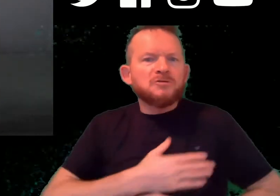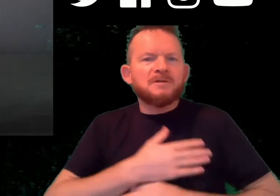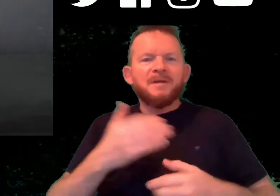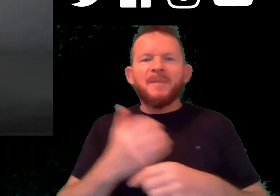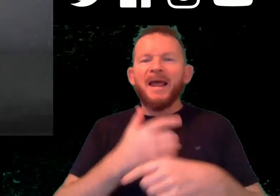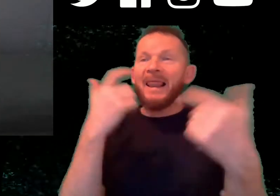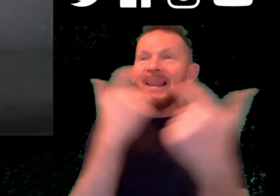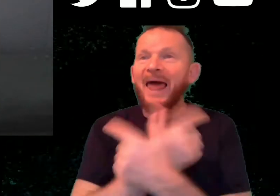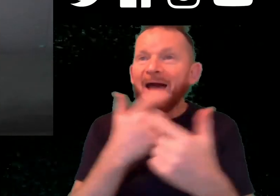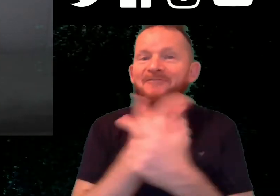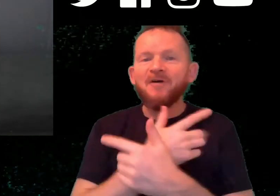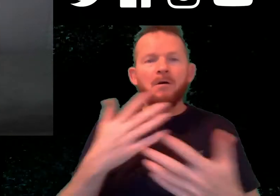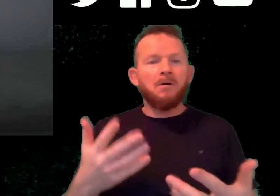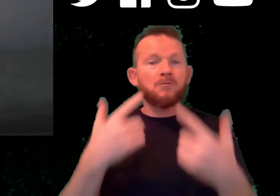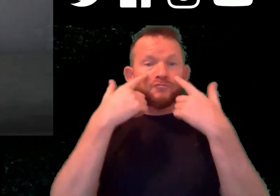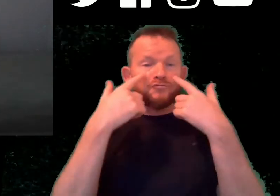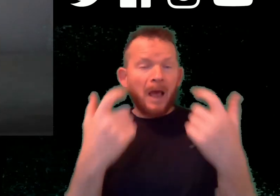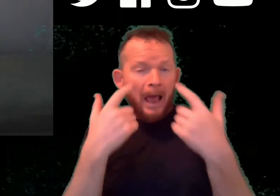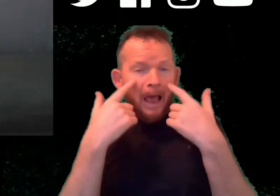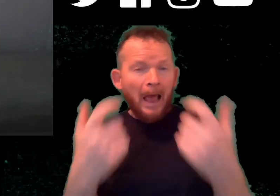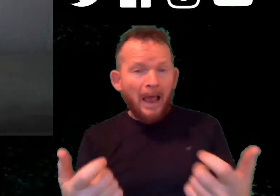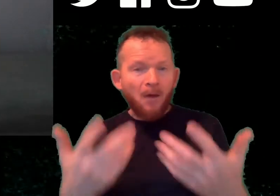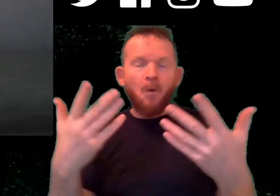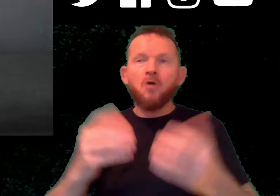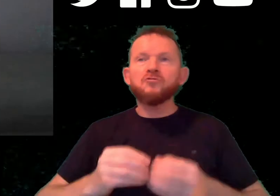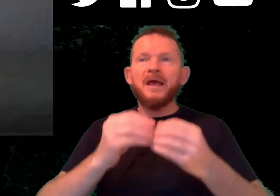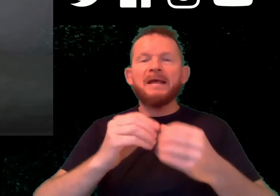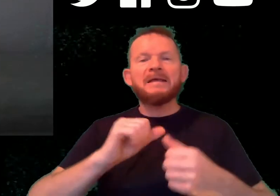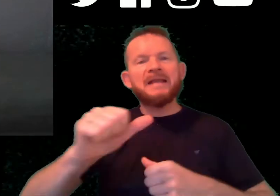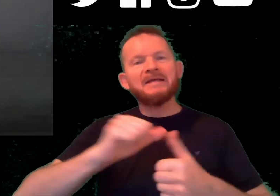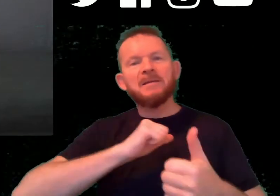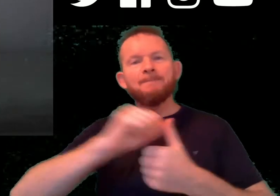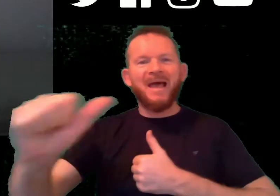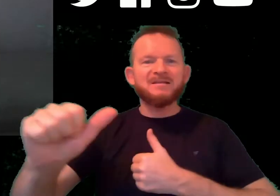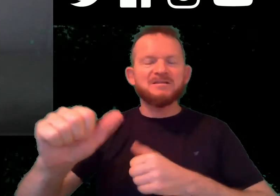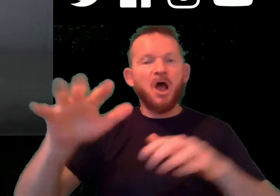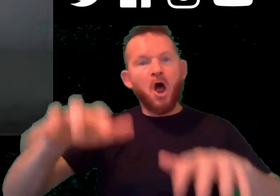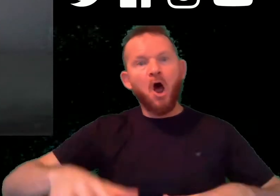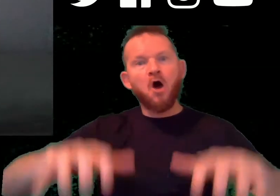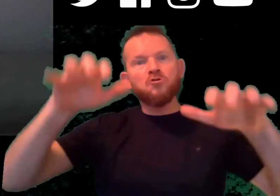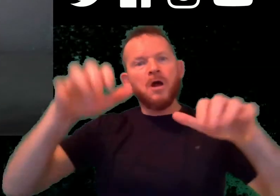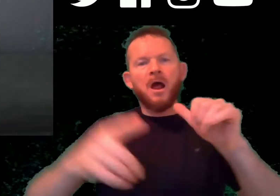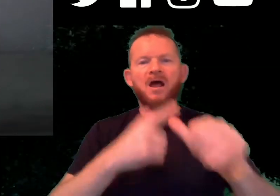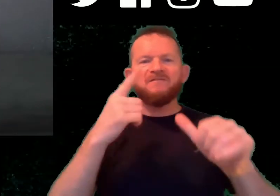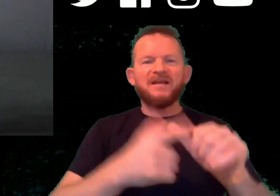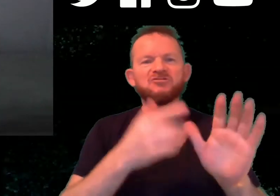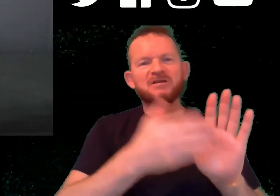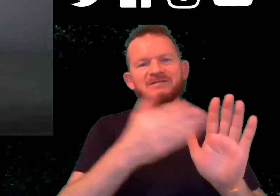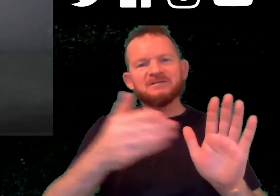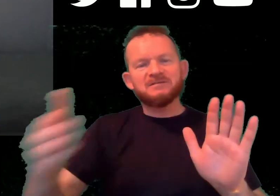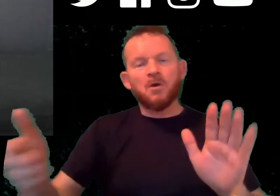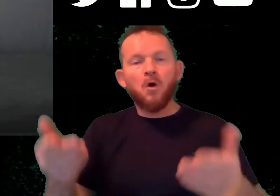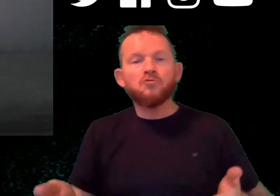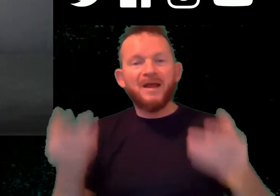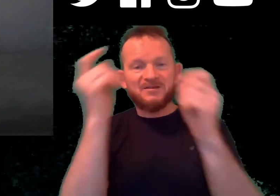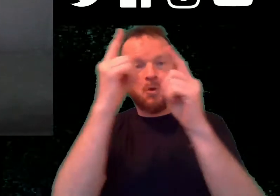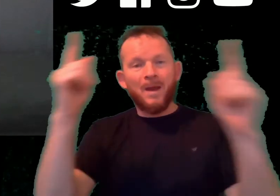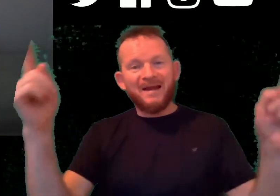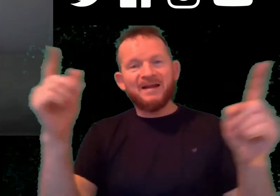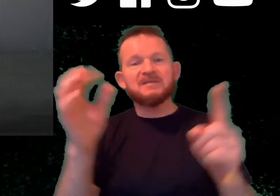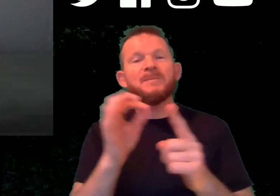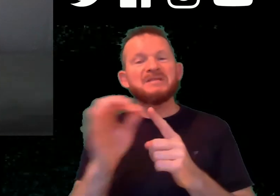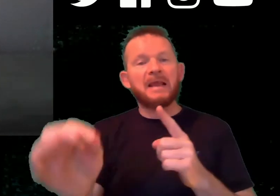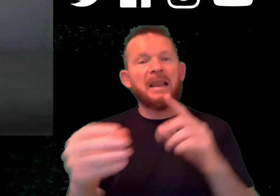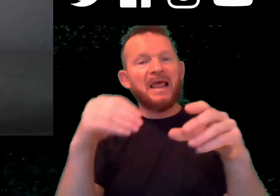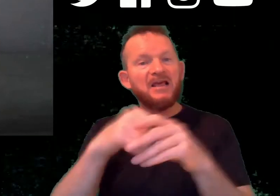evoke emotion, wanting to make people laugh, wanting to make people cry, wanting to create the next best horror or adventure series, or, as with me, raise